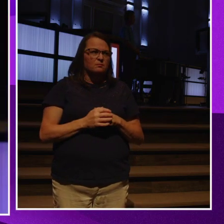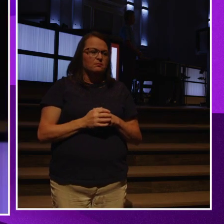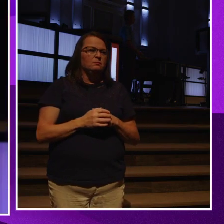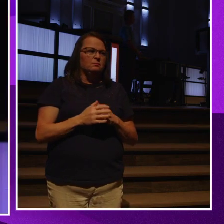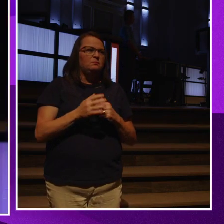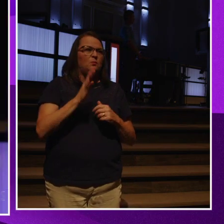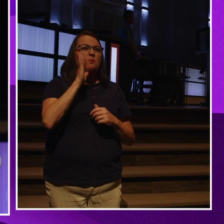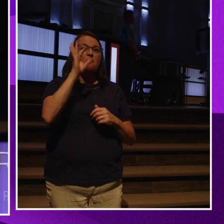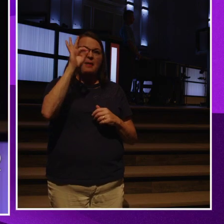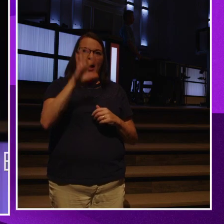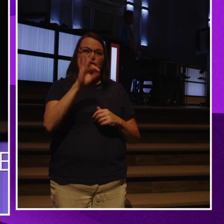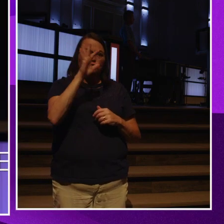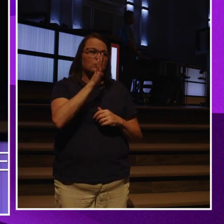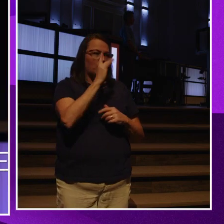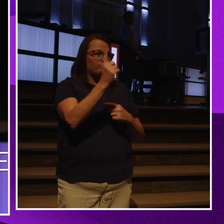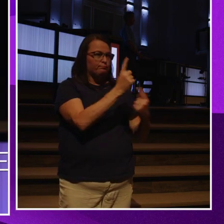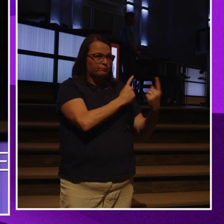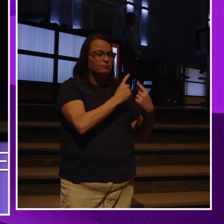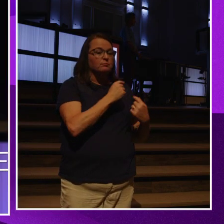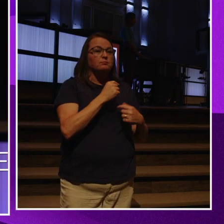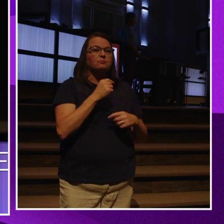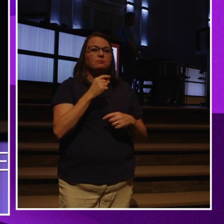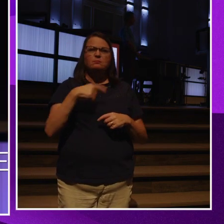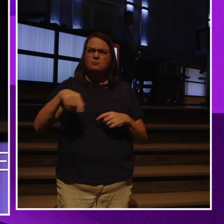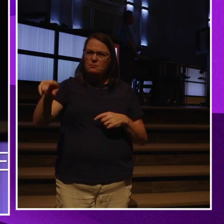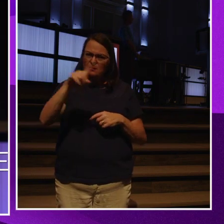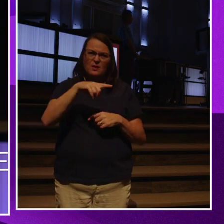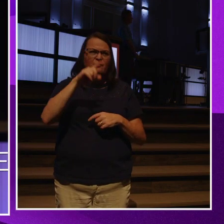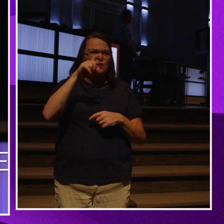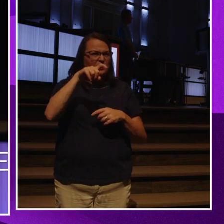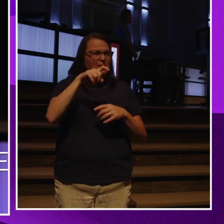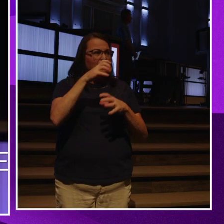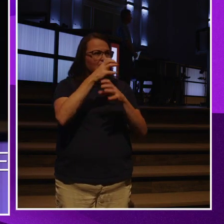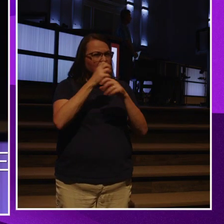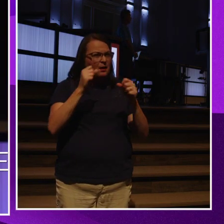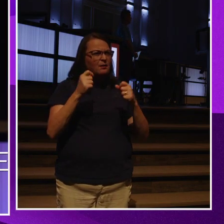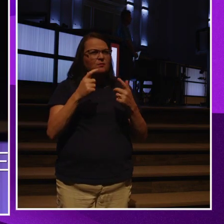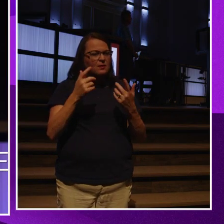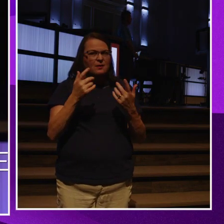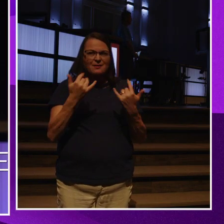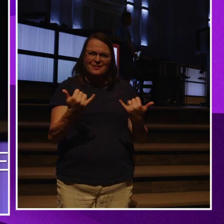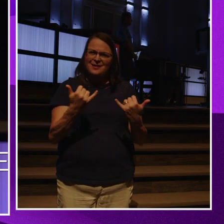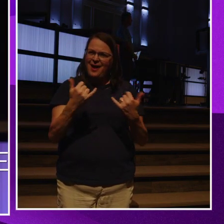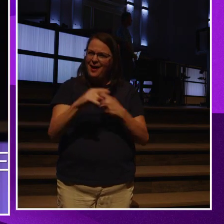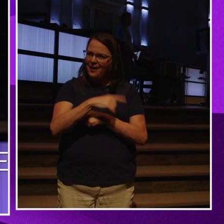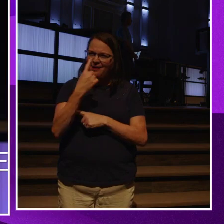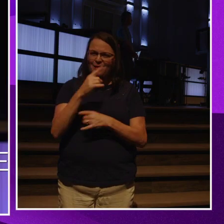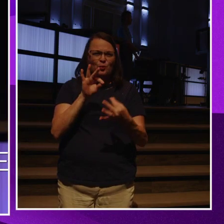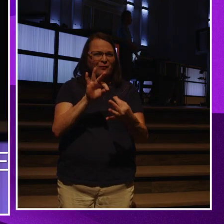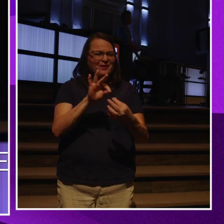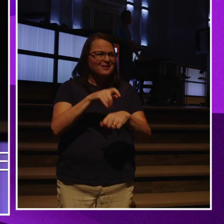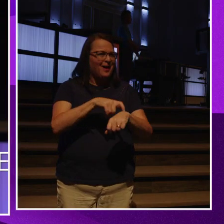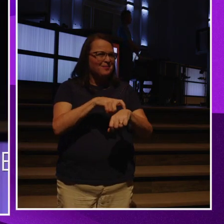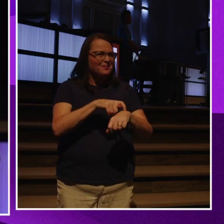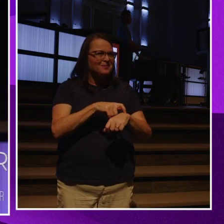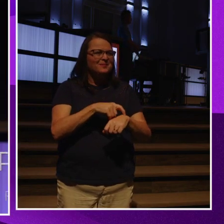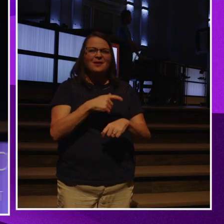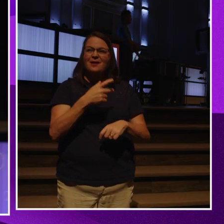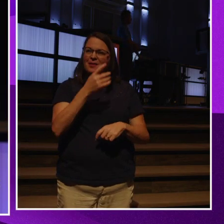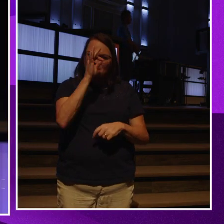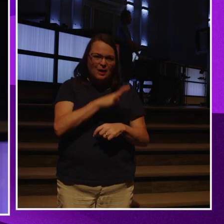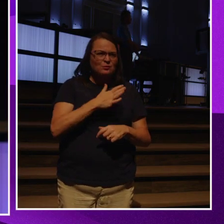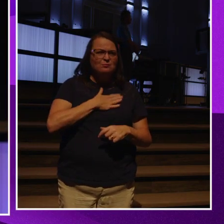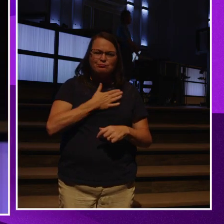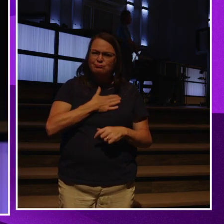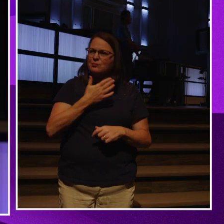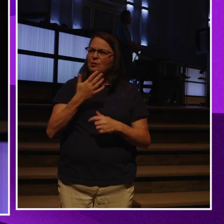Thank you for joining us today at Central. We as a church are committed to connecting people to Jesus. You can help us do